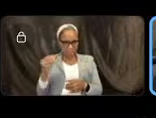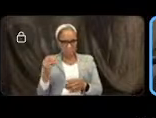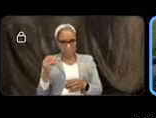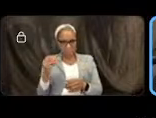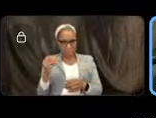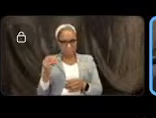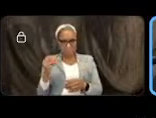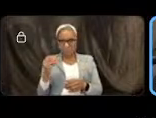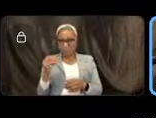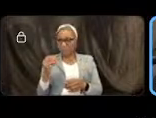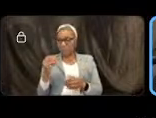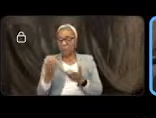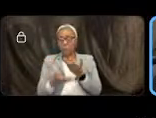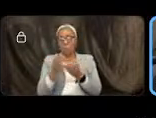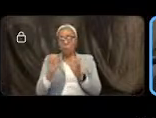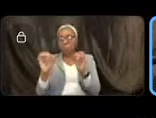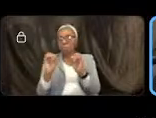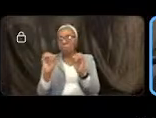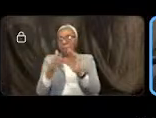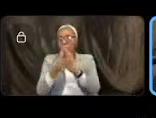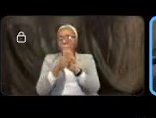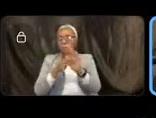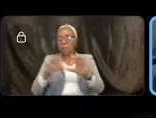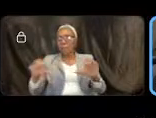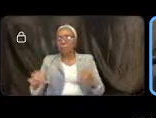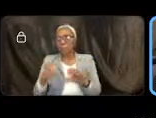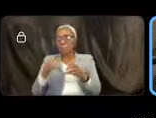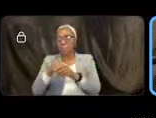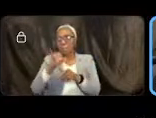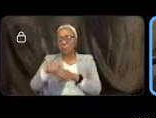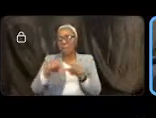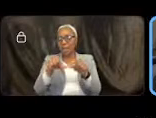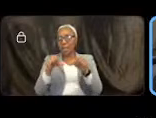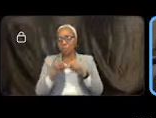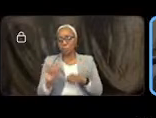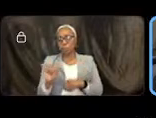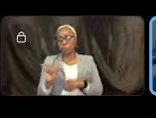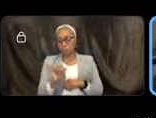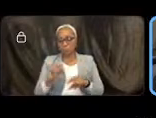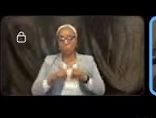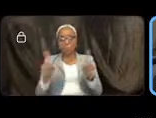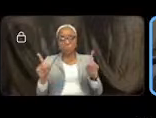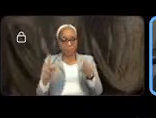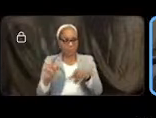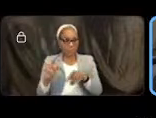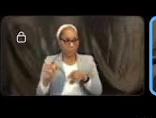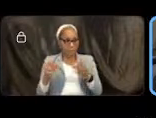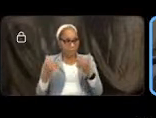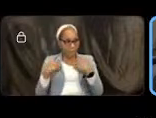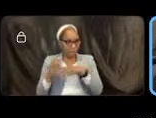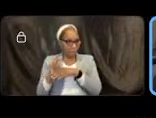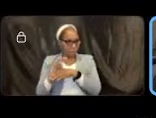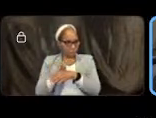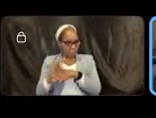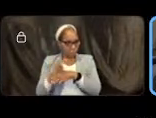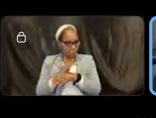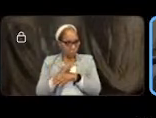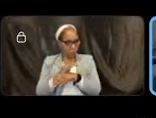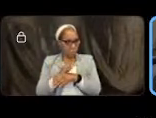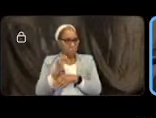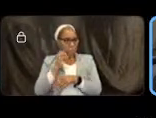to no zoning activity in this area. There is available both commercial and